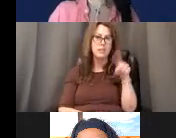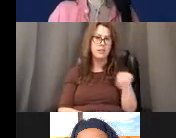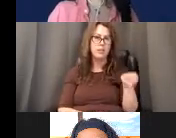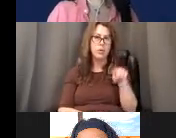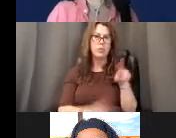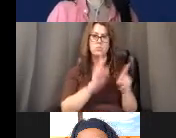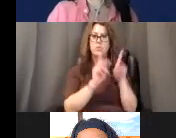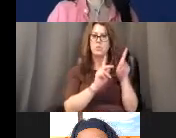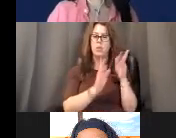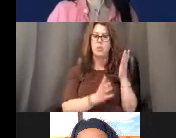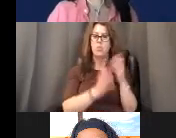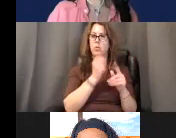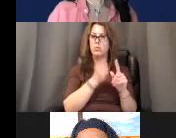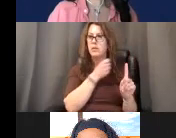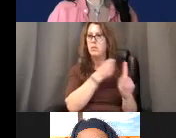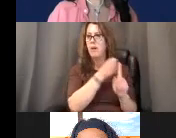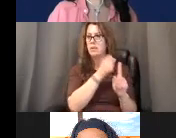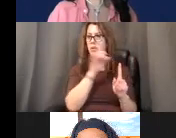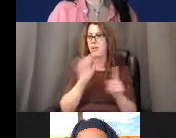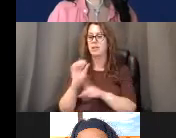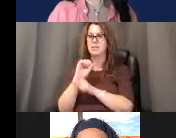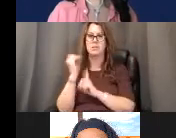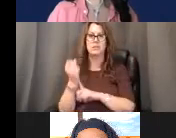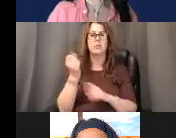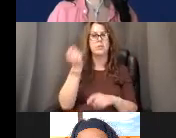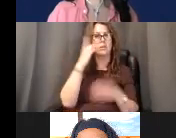navigate differences in and among communities. Communities are not monolithic.